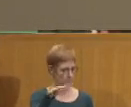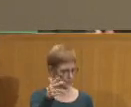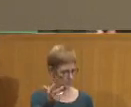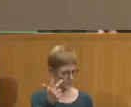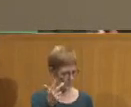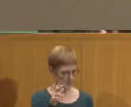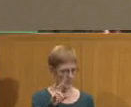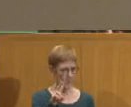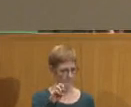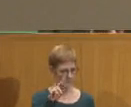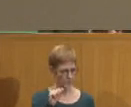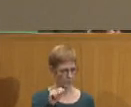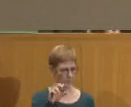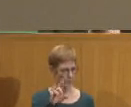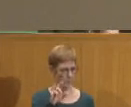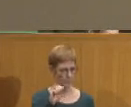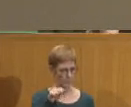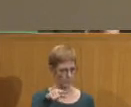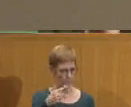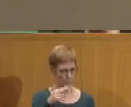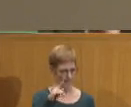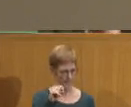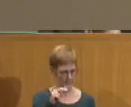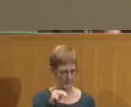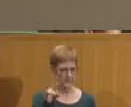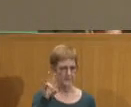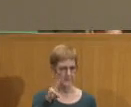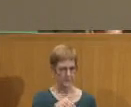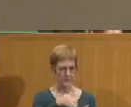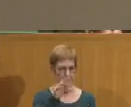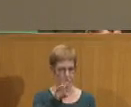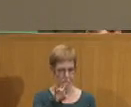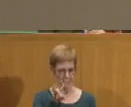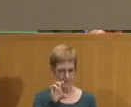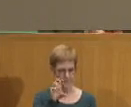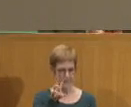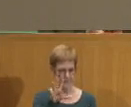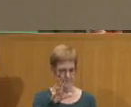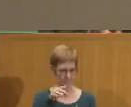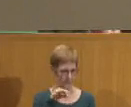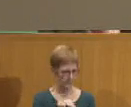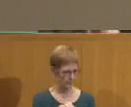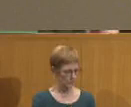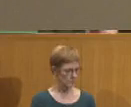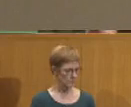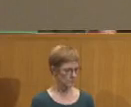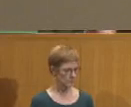62,508 votes. Dimple Ajmera, elected